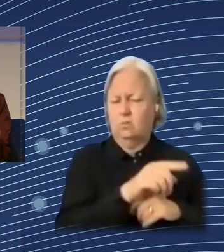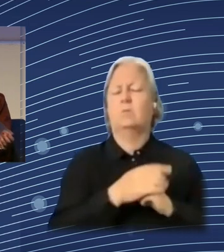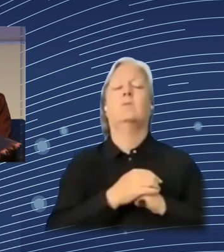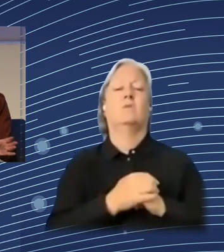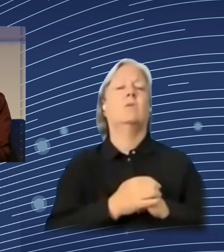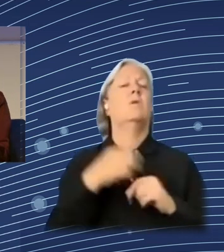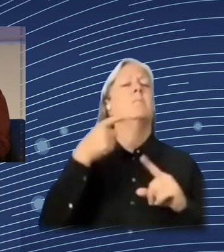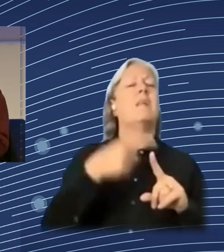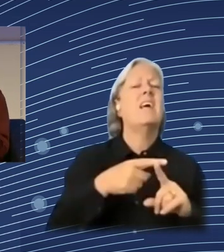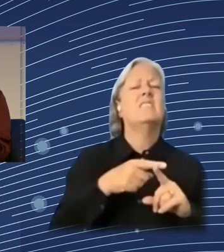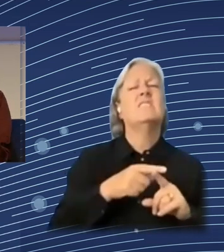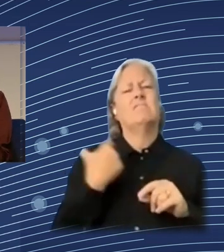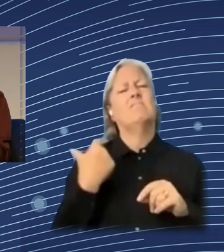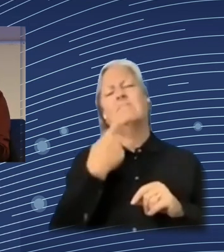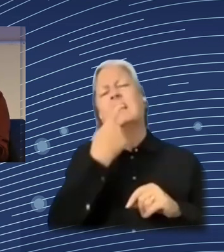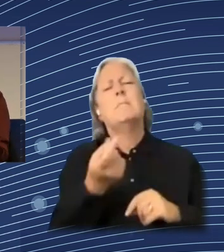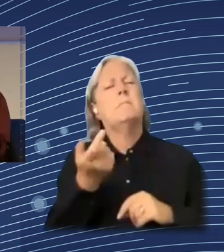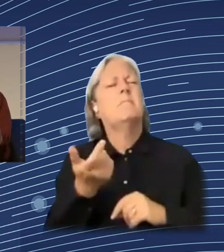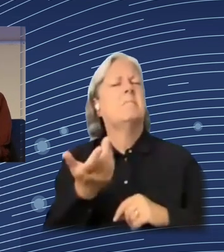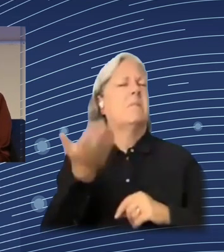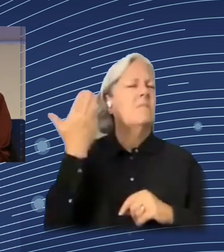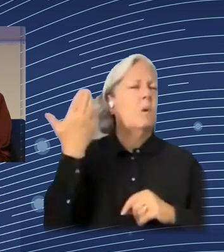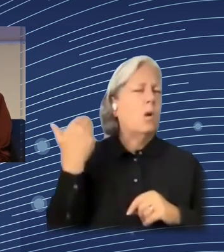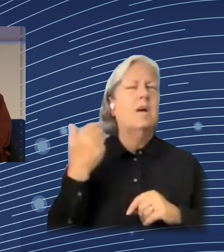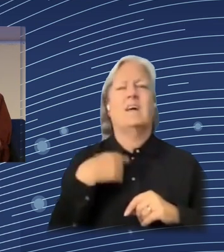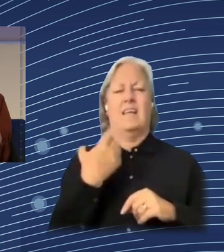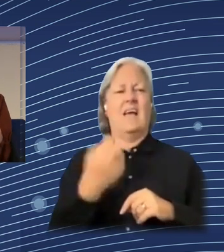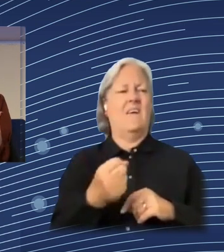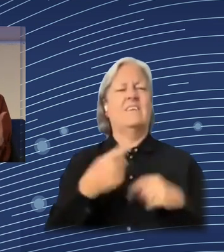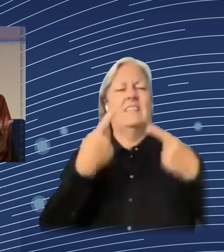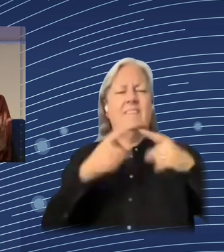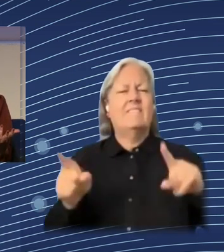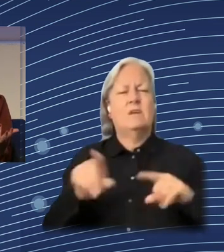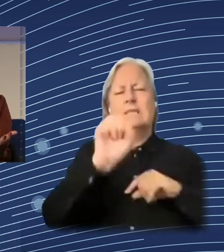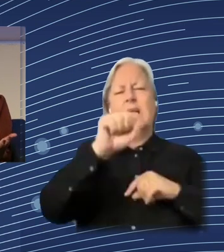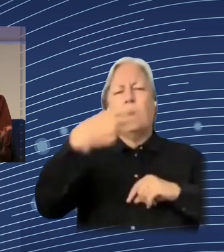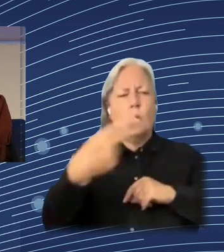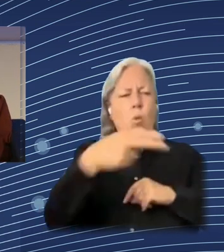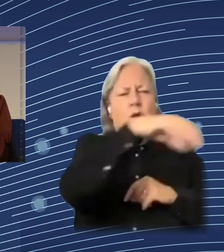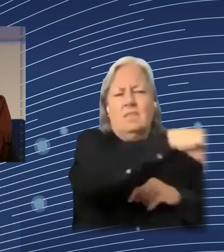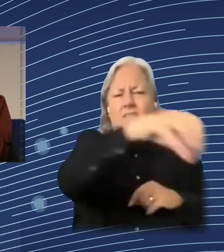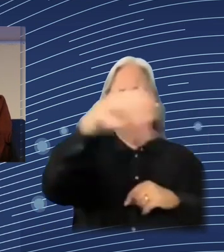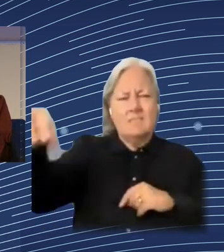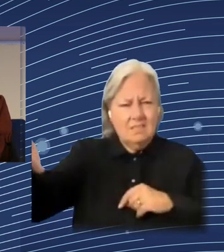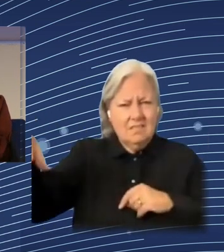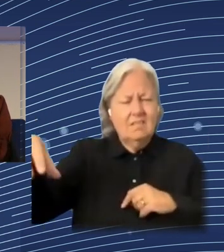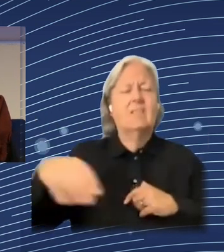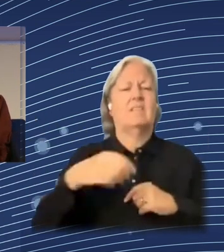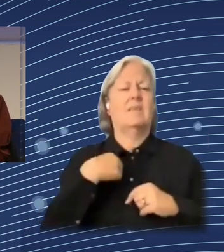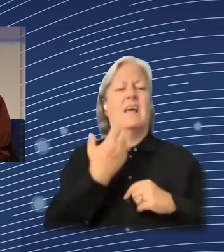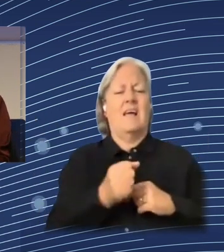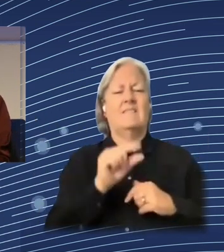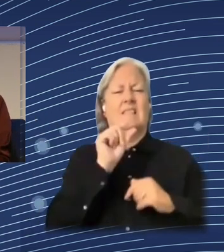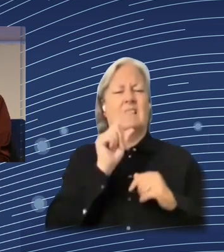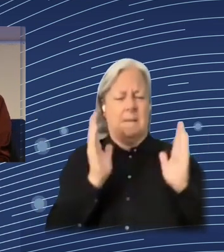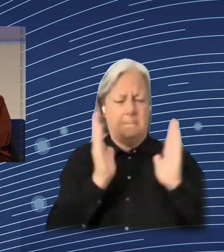Maria-Liisa mentioned. We had the small entrepreneurs developing services through this data, and how they have the skills to do